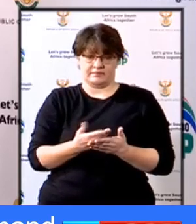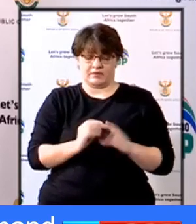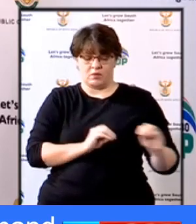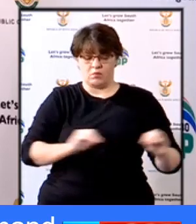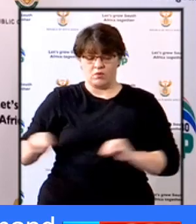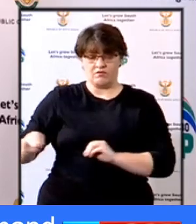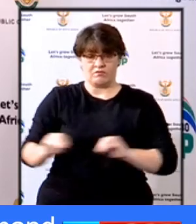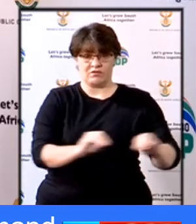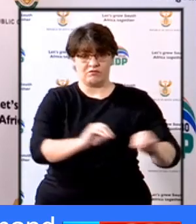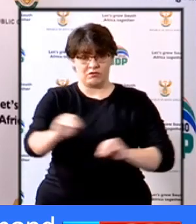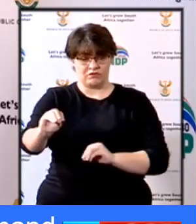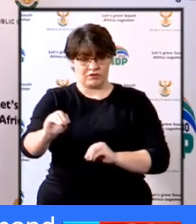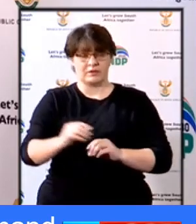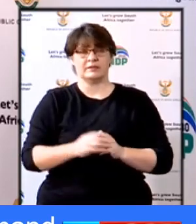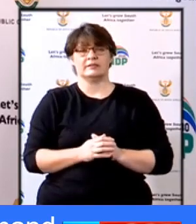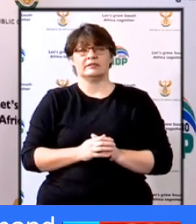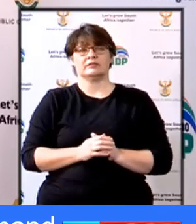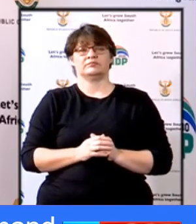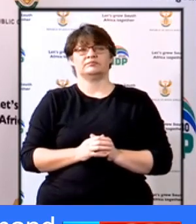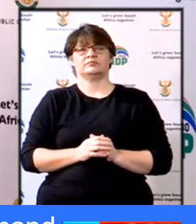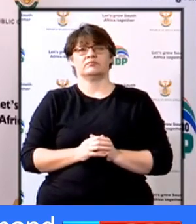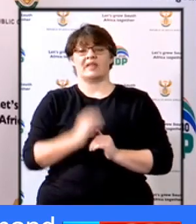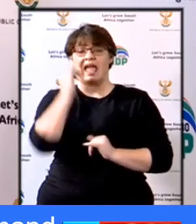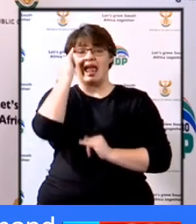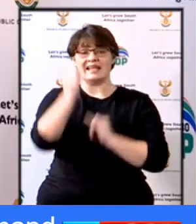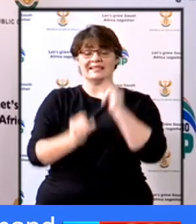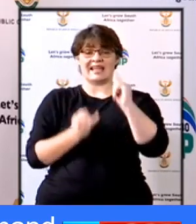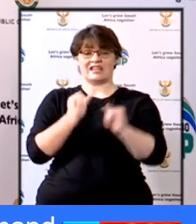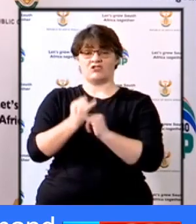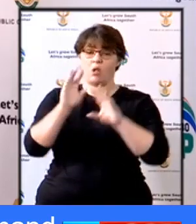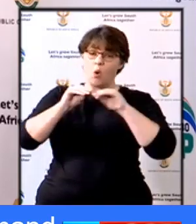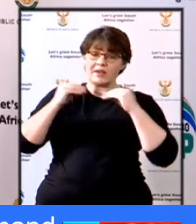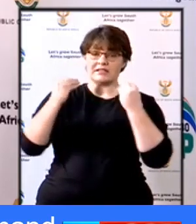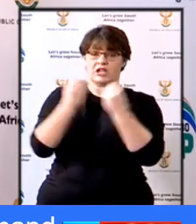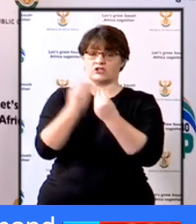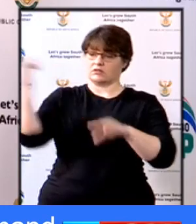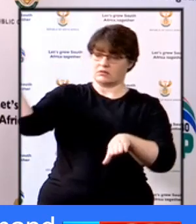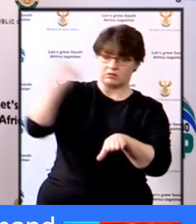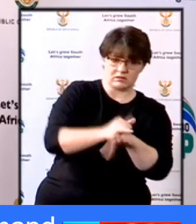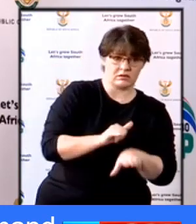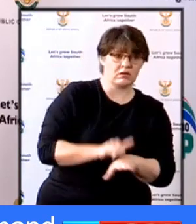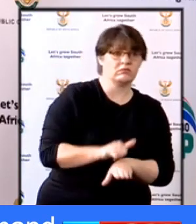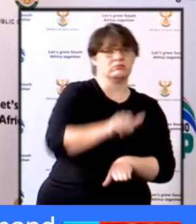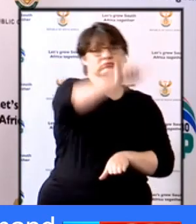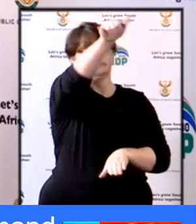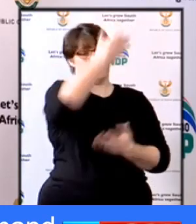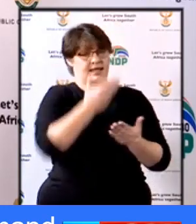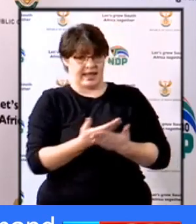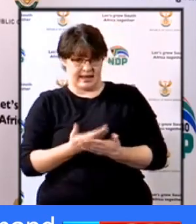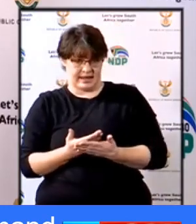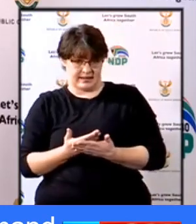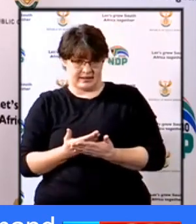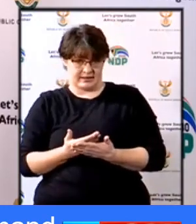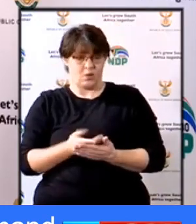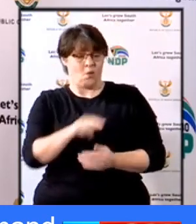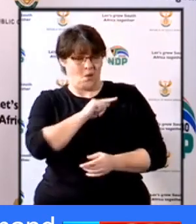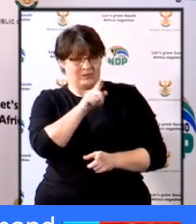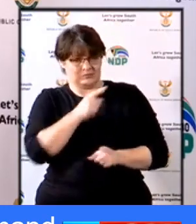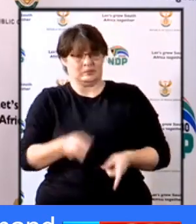movements for international organizations that may be deemed